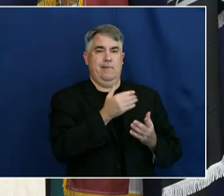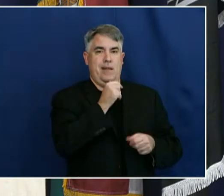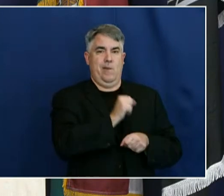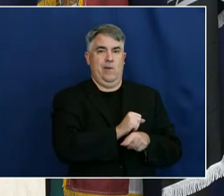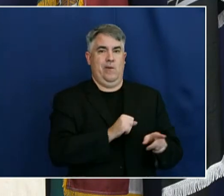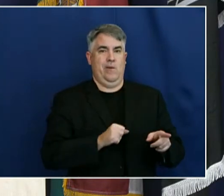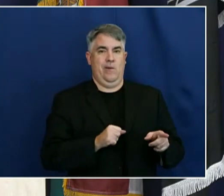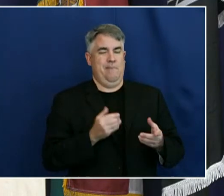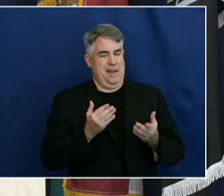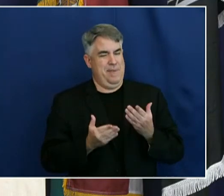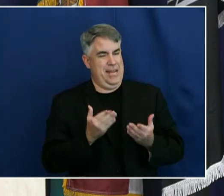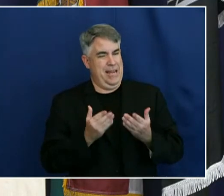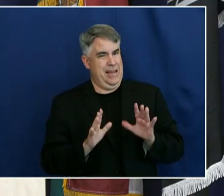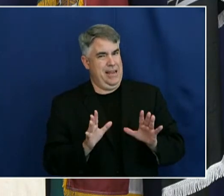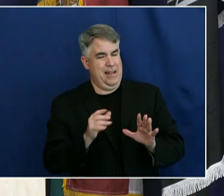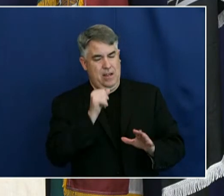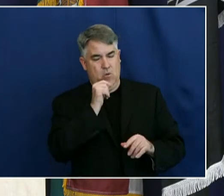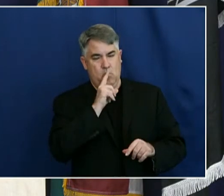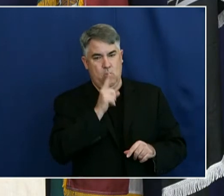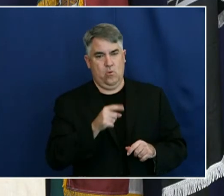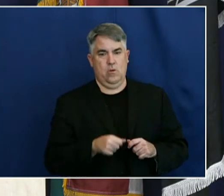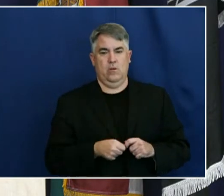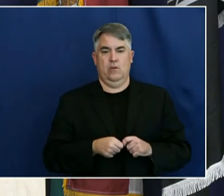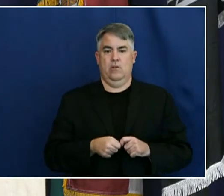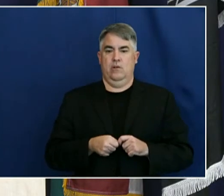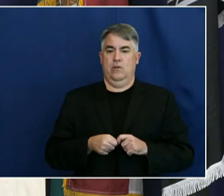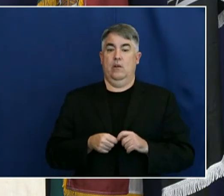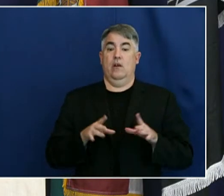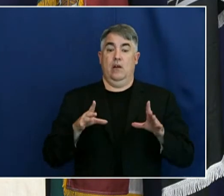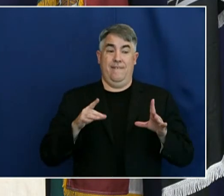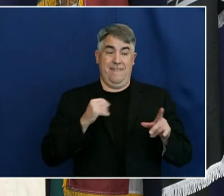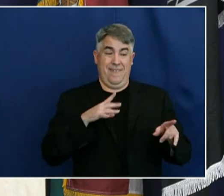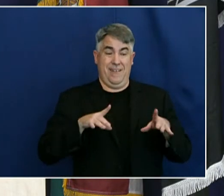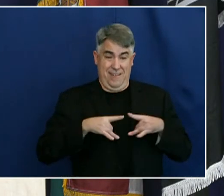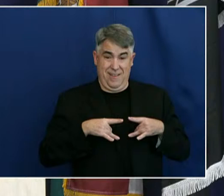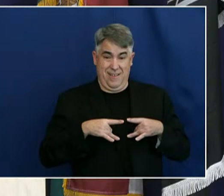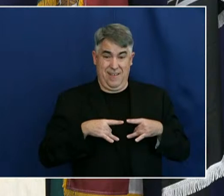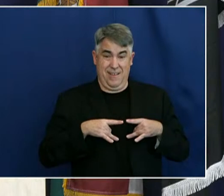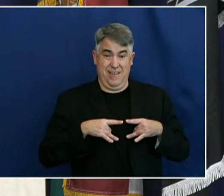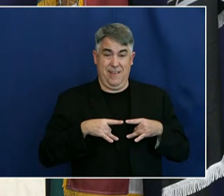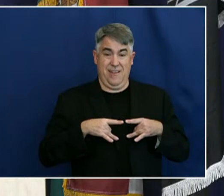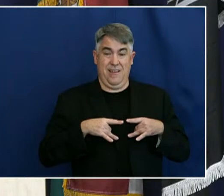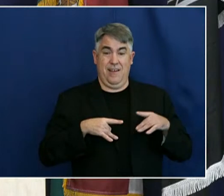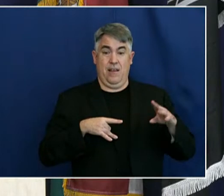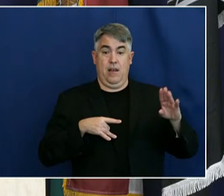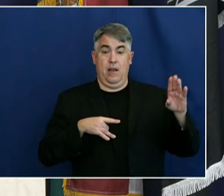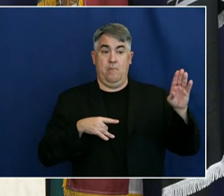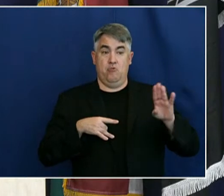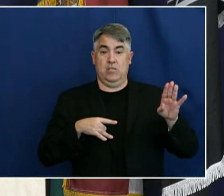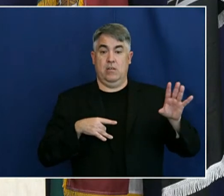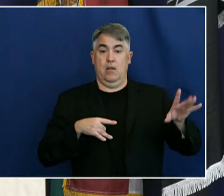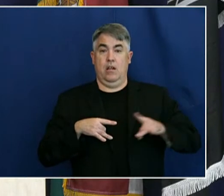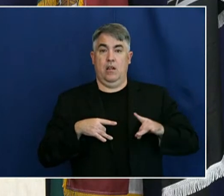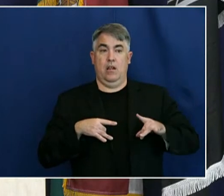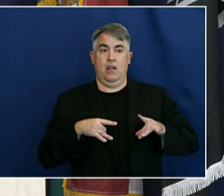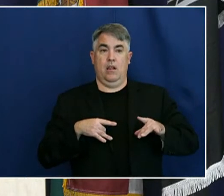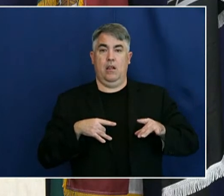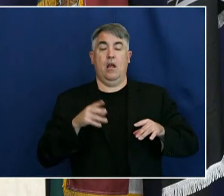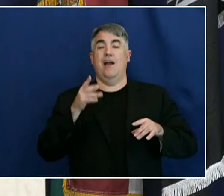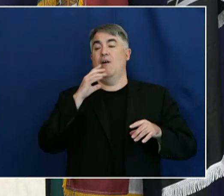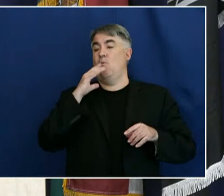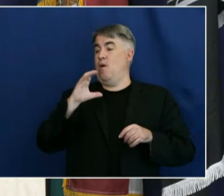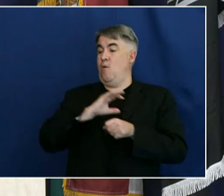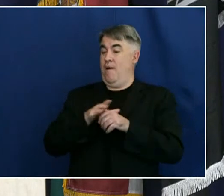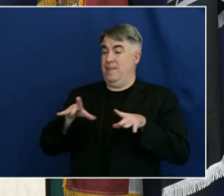already had COVID might be reinfected with the strain. It does not necessarily appear at this time that it's more